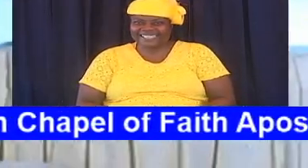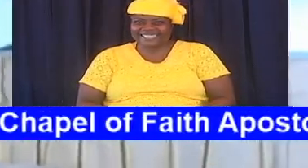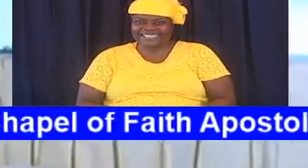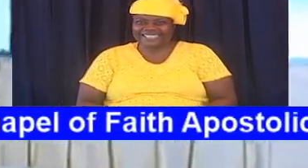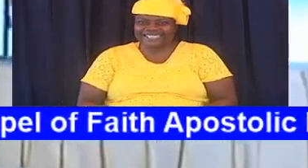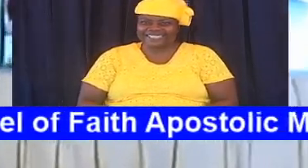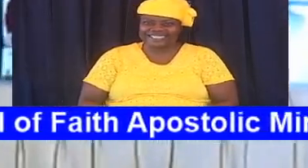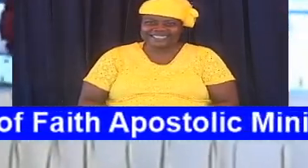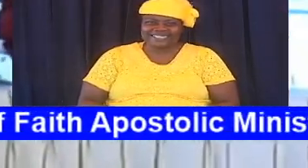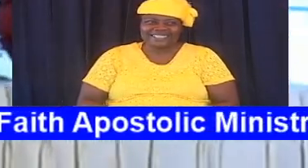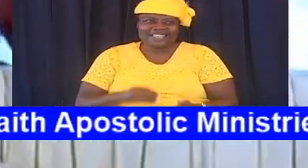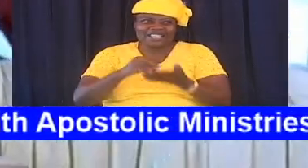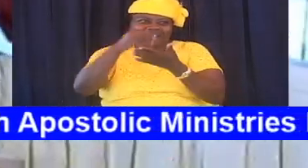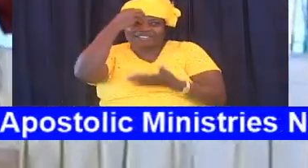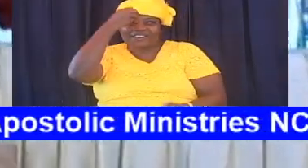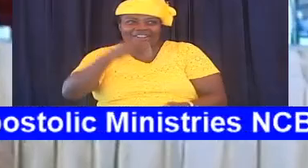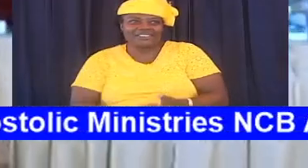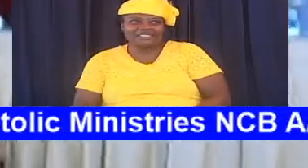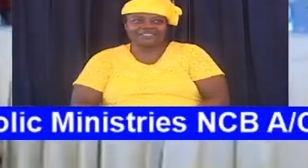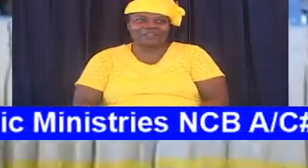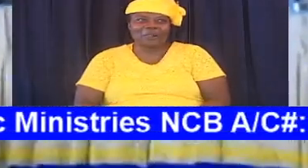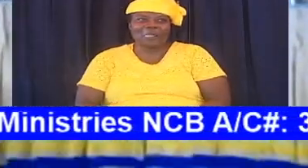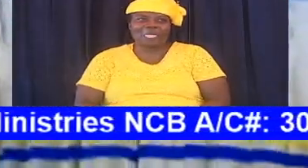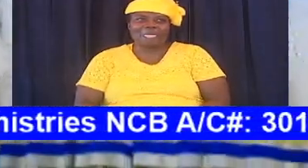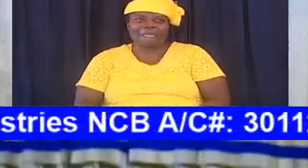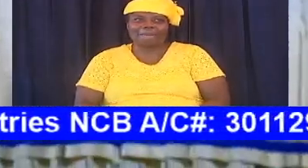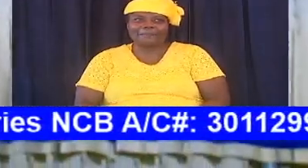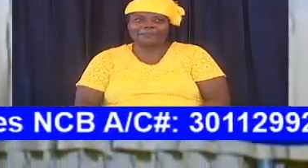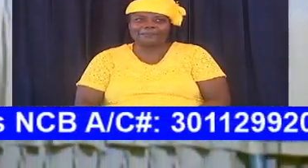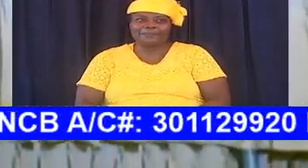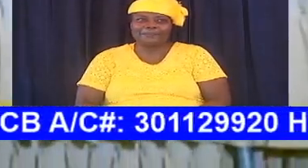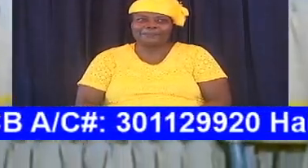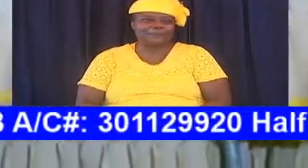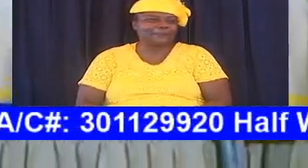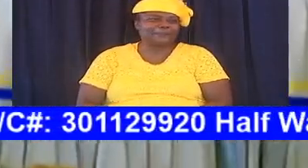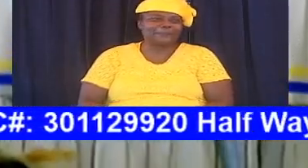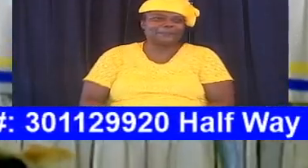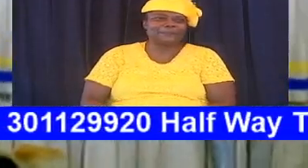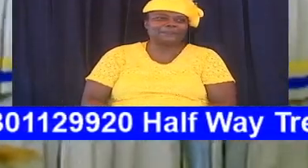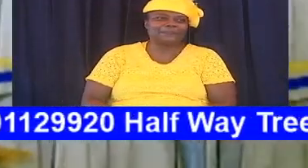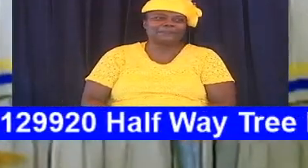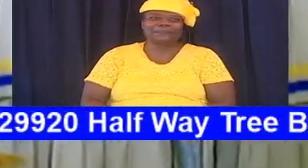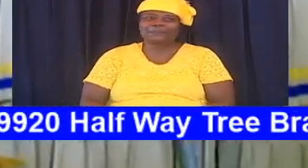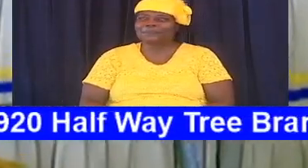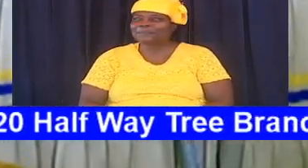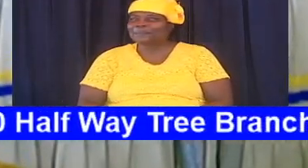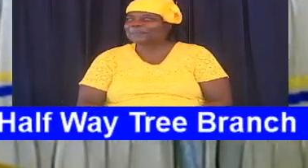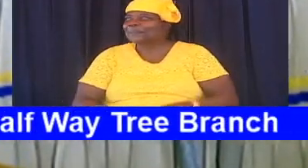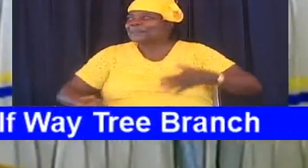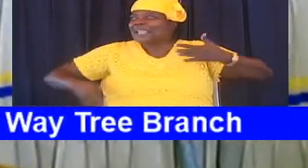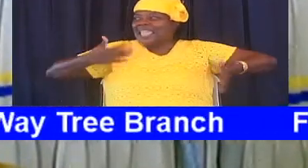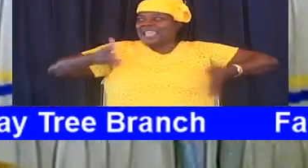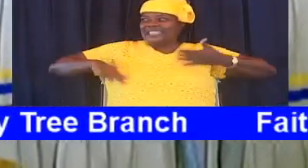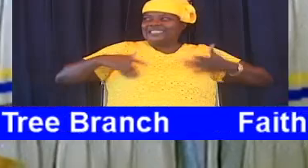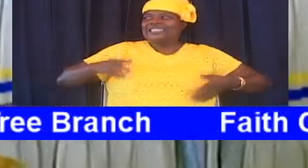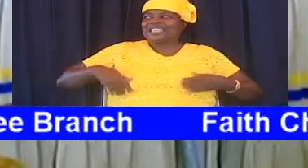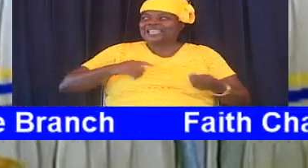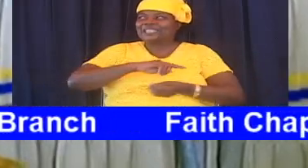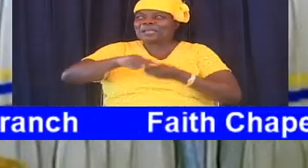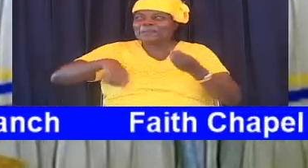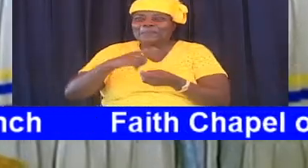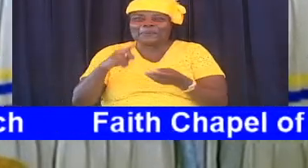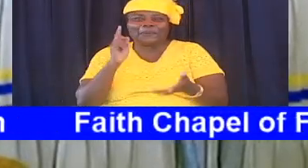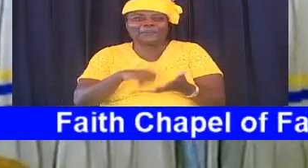Thank you, Lord. Thank you, Lord. You know, I'm excited about all that's happening in our